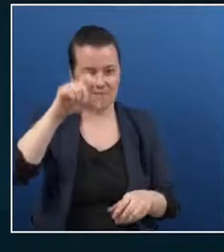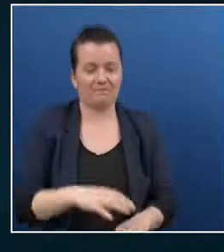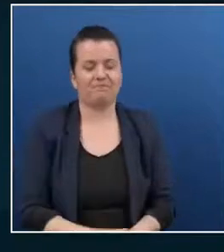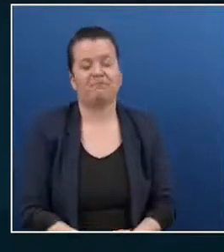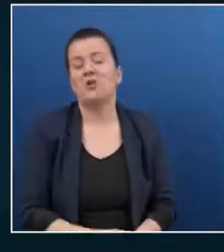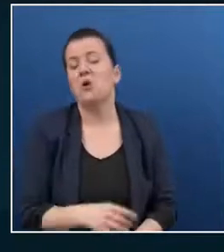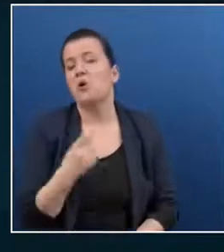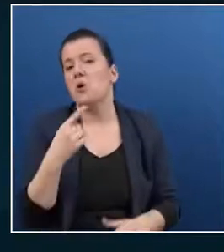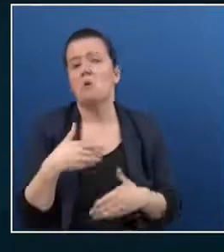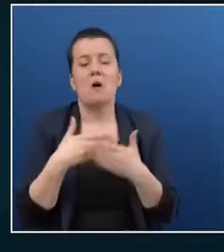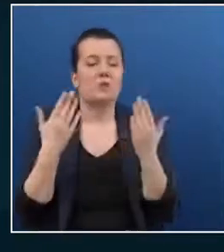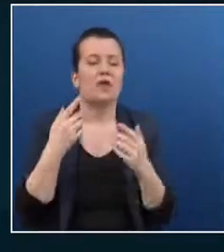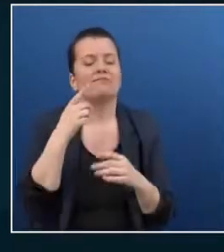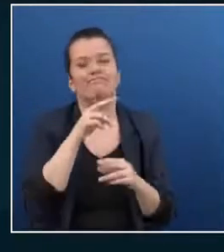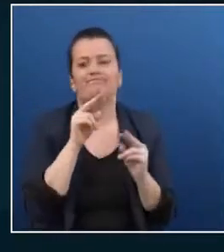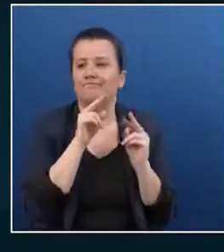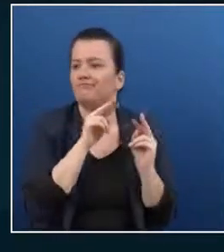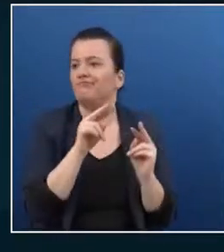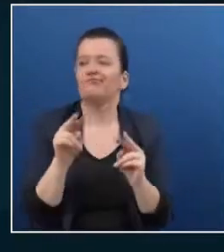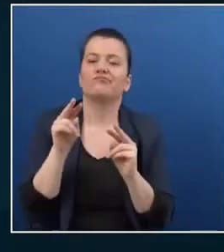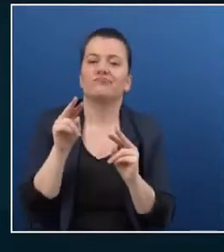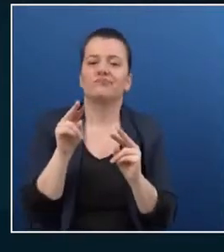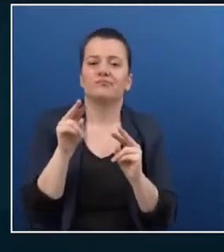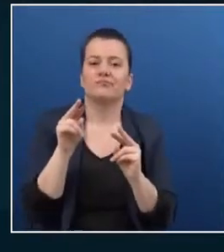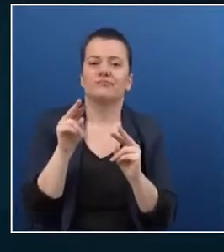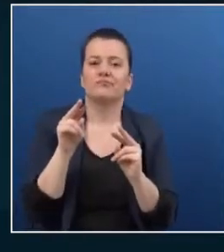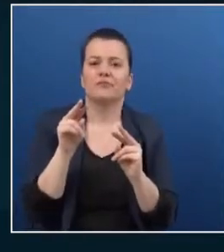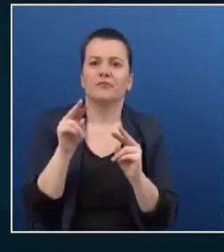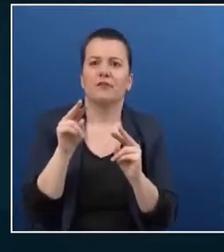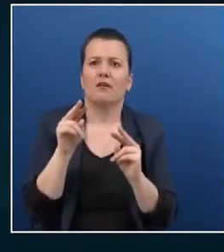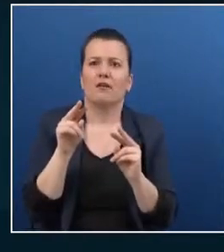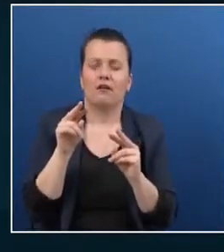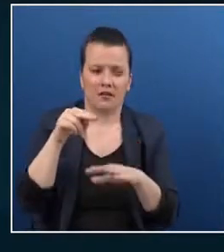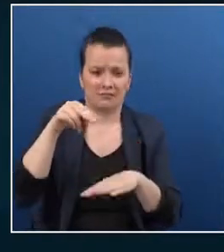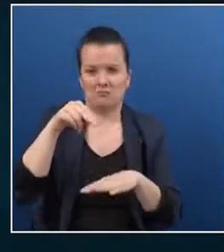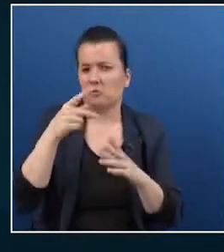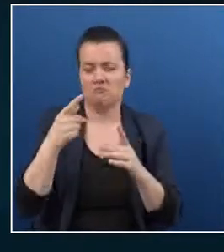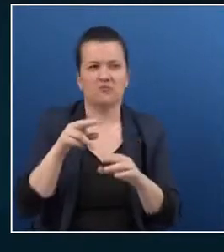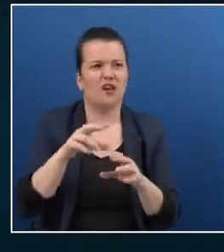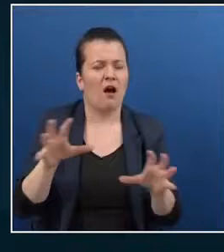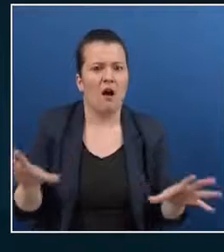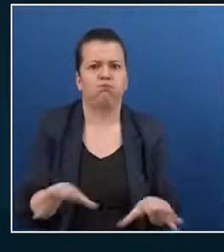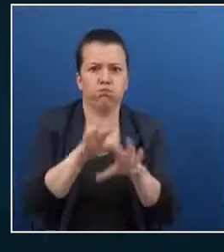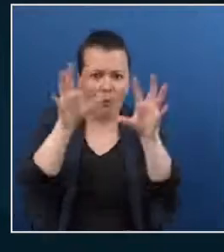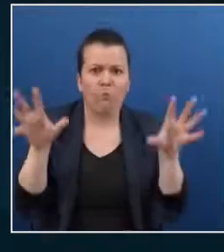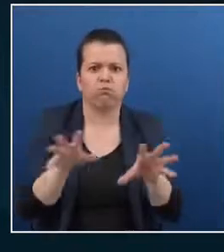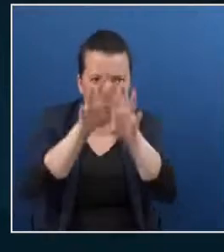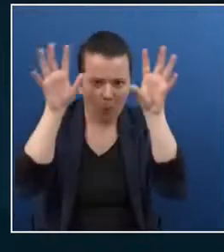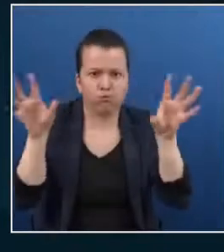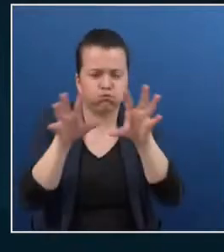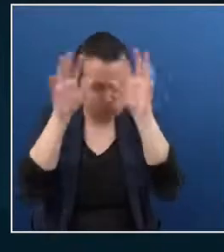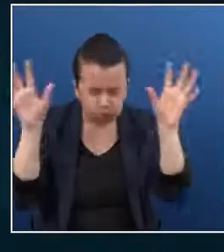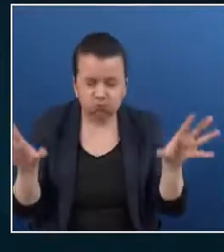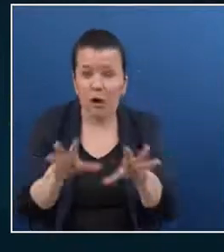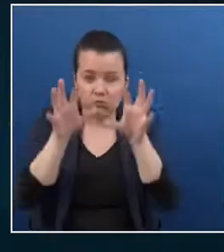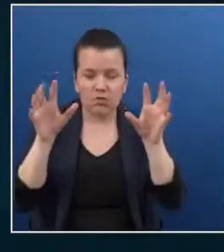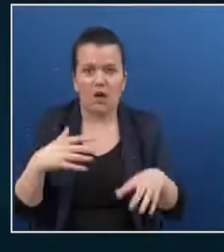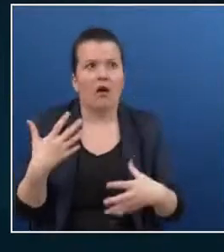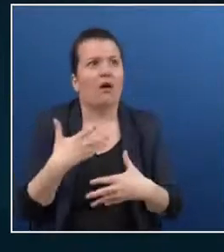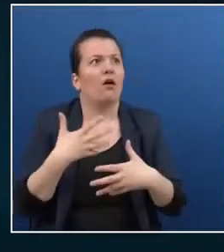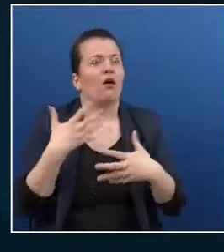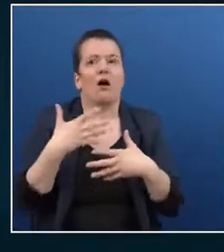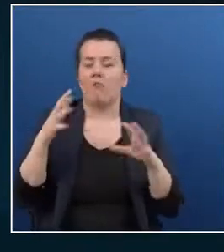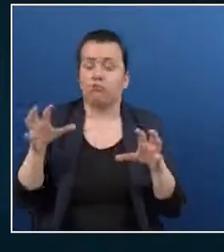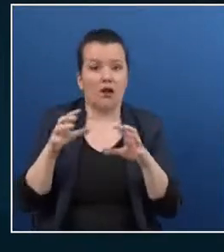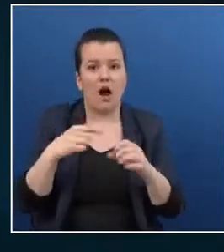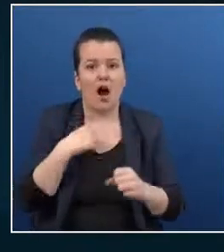and I saw a whole bunch of smoke, just so much smoke. And I freaked out and I ran